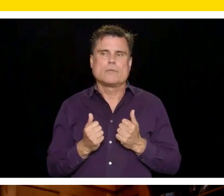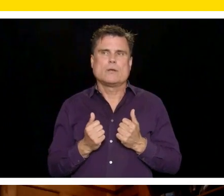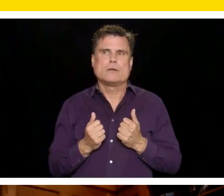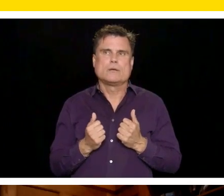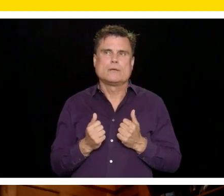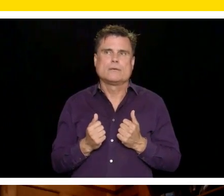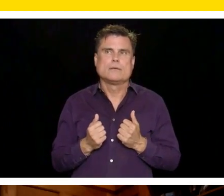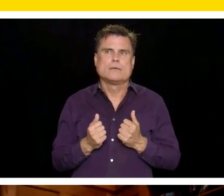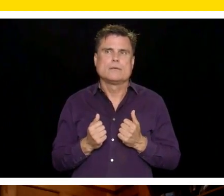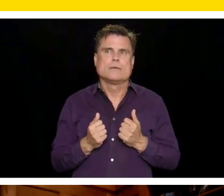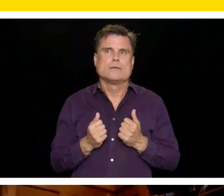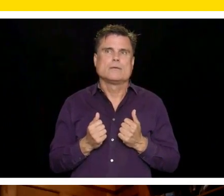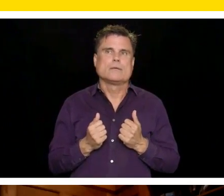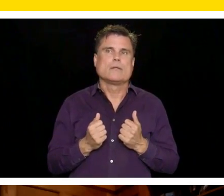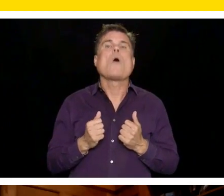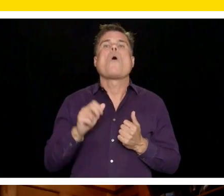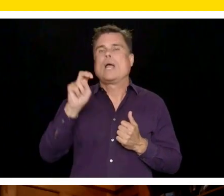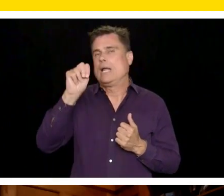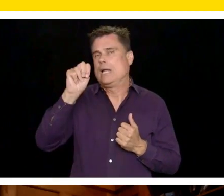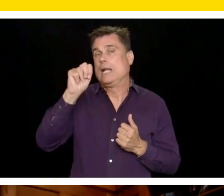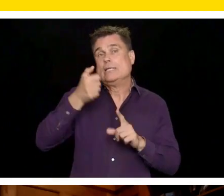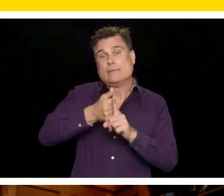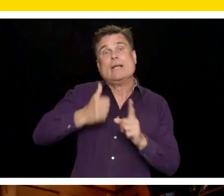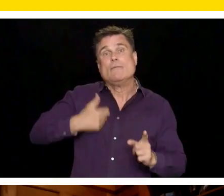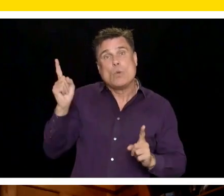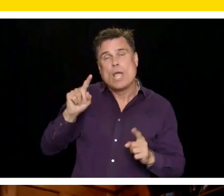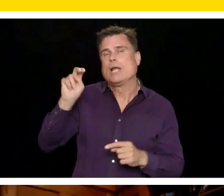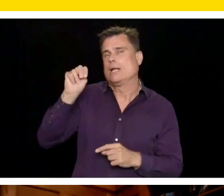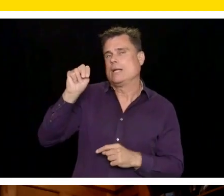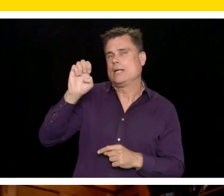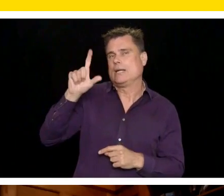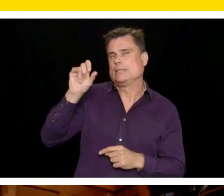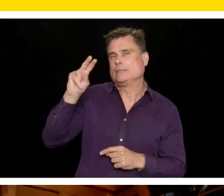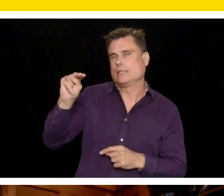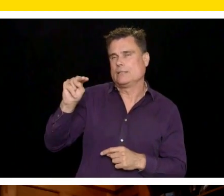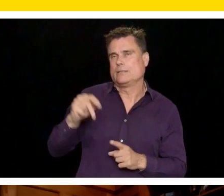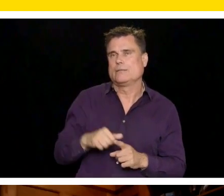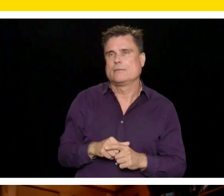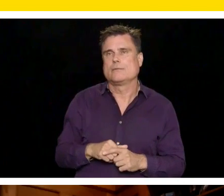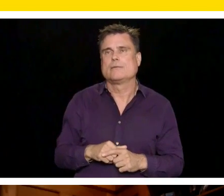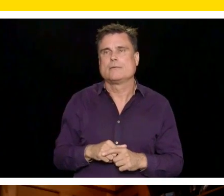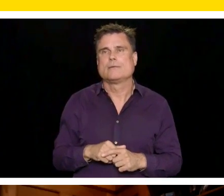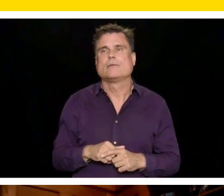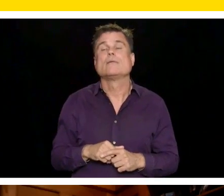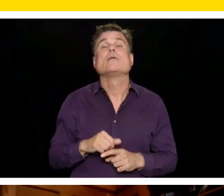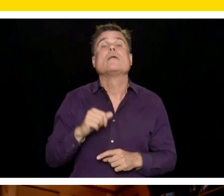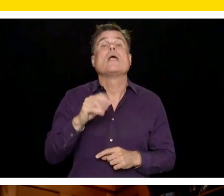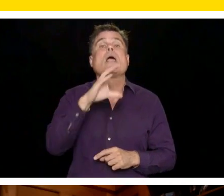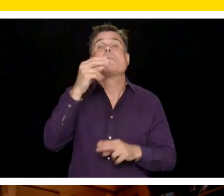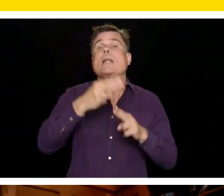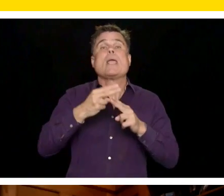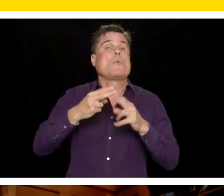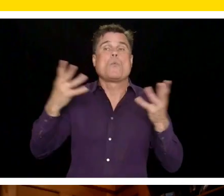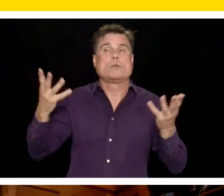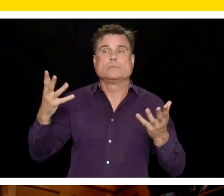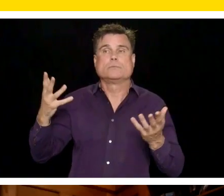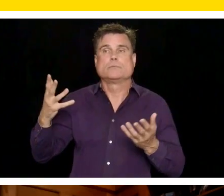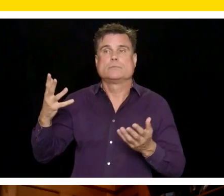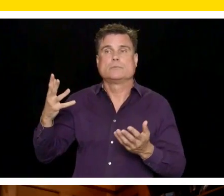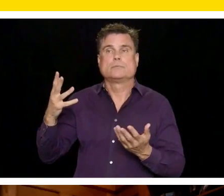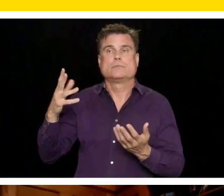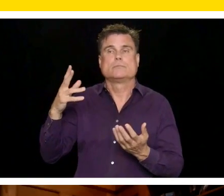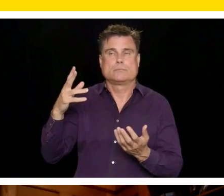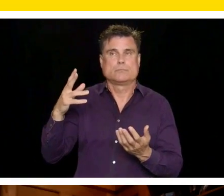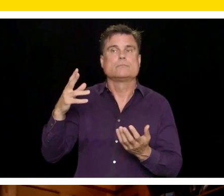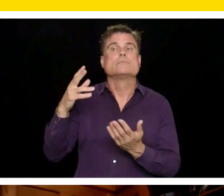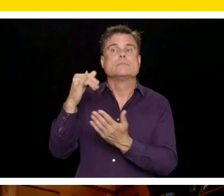Judy Malloy, who works for Designs Brilliant. And due to COVID, we are not in the market. What monies might we